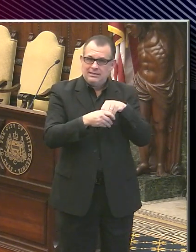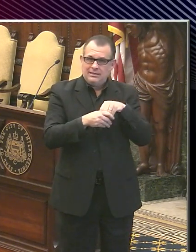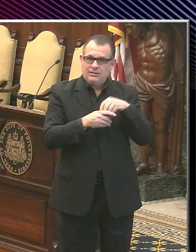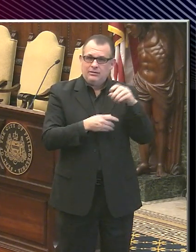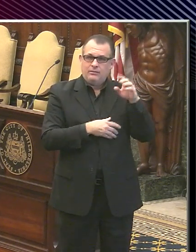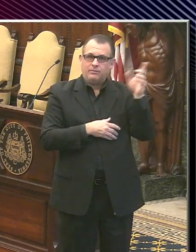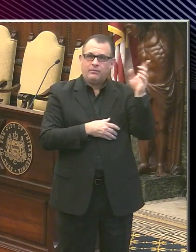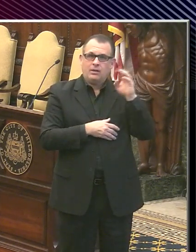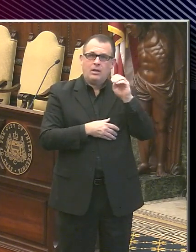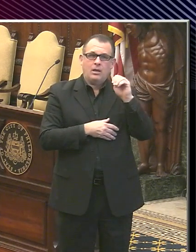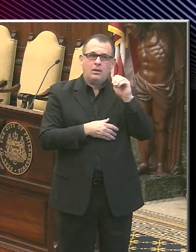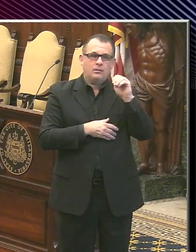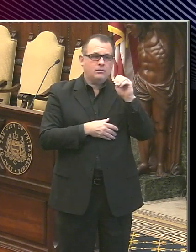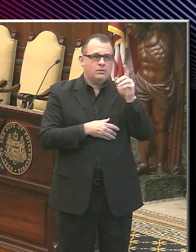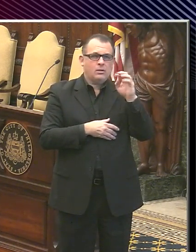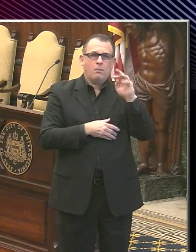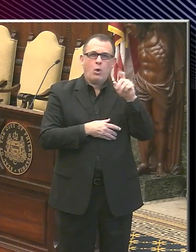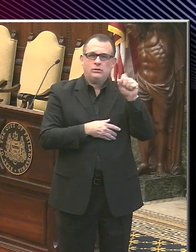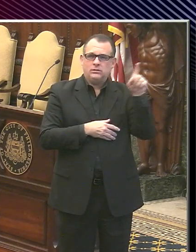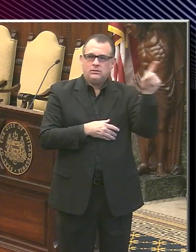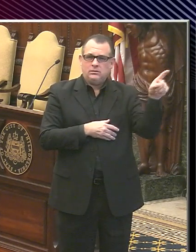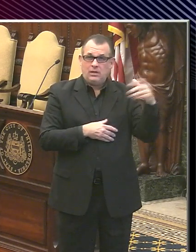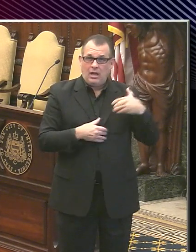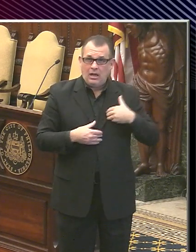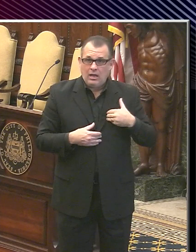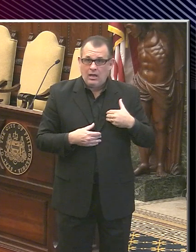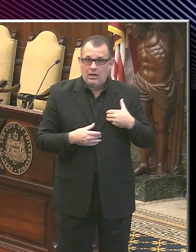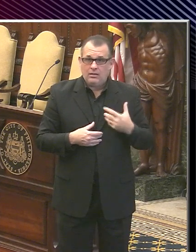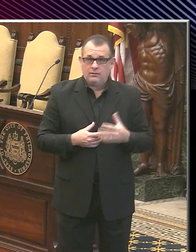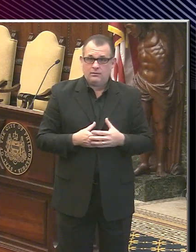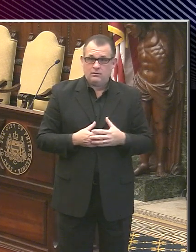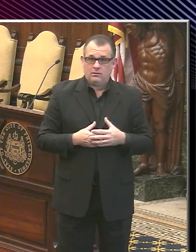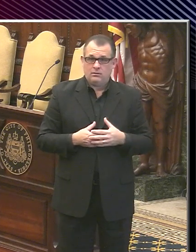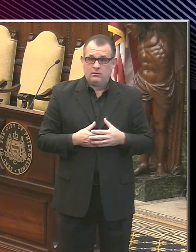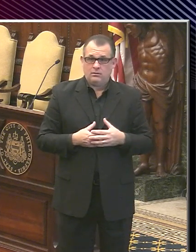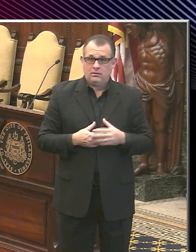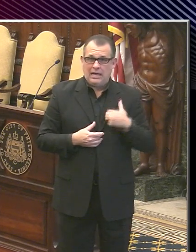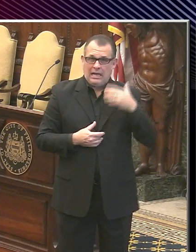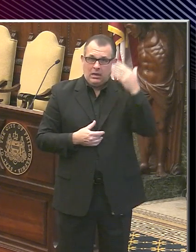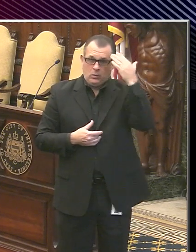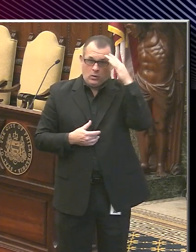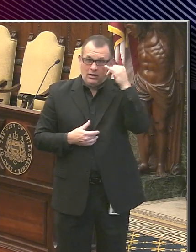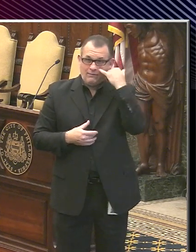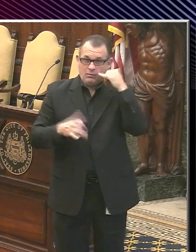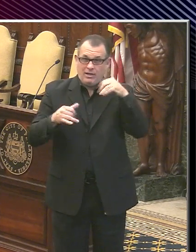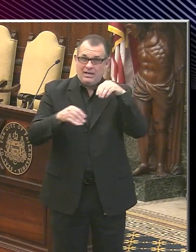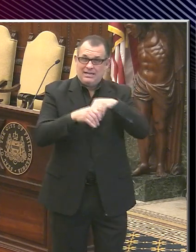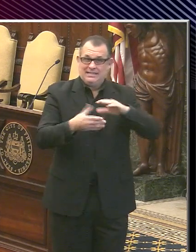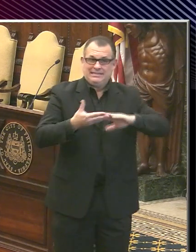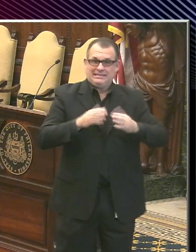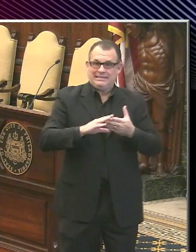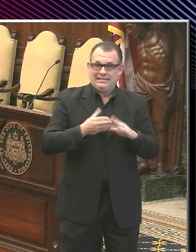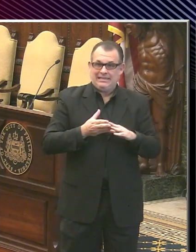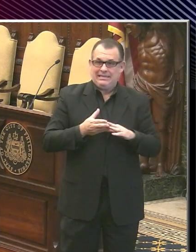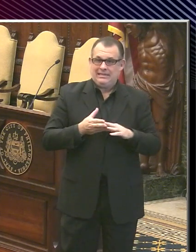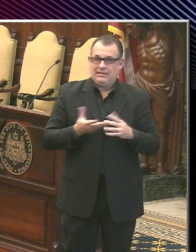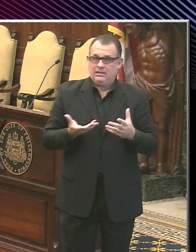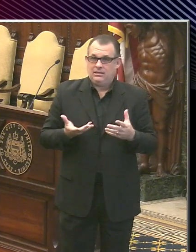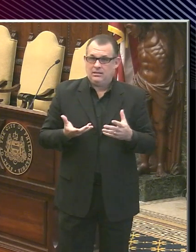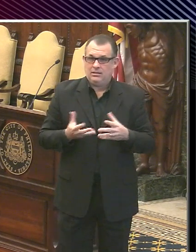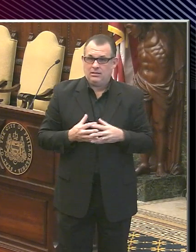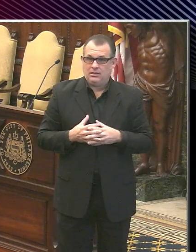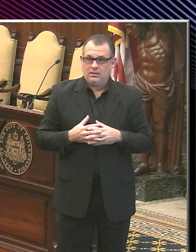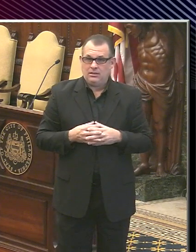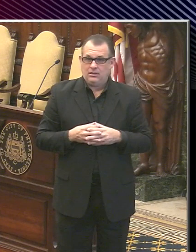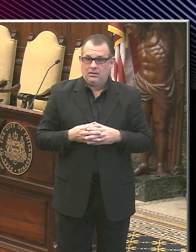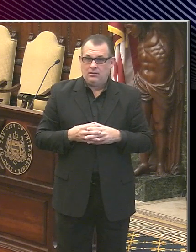any restrictions? I don't know about that hybrid, doctor, but I know if they're playing in the city, it probably would not be the case.